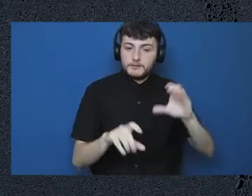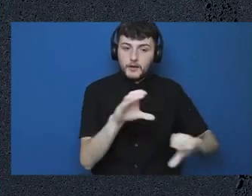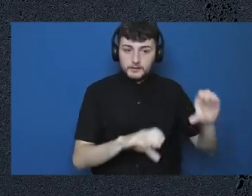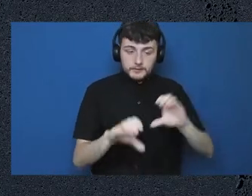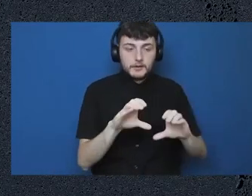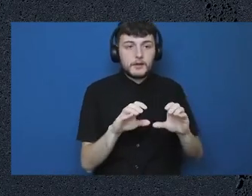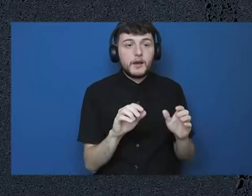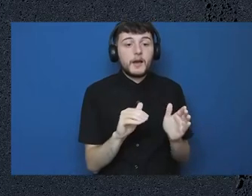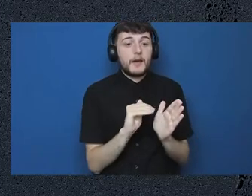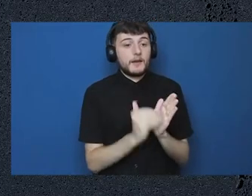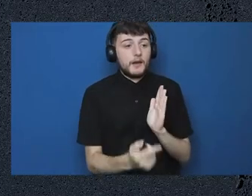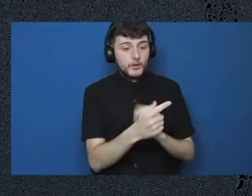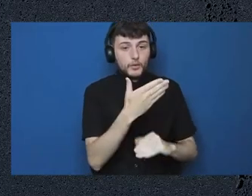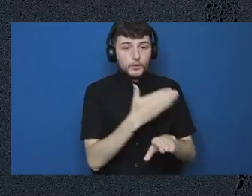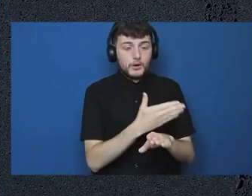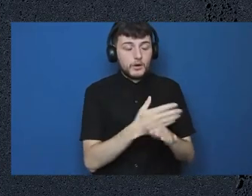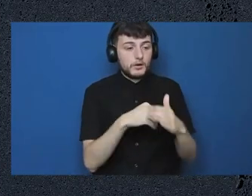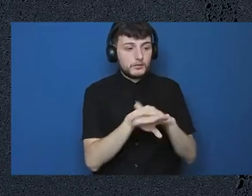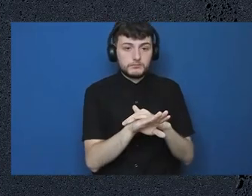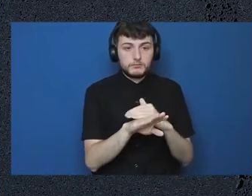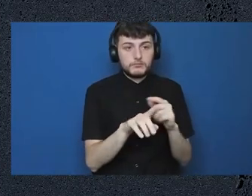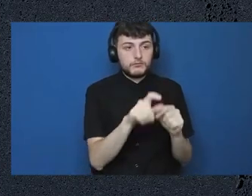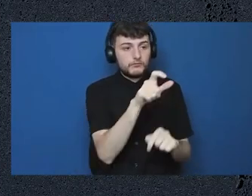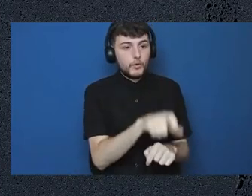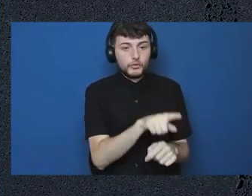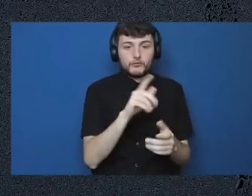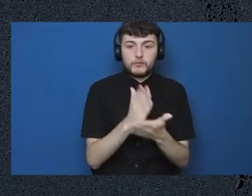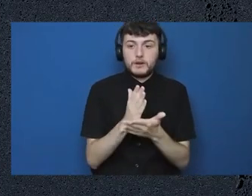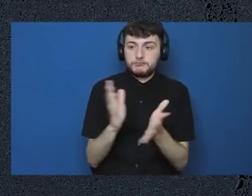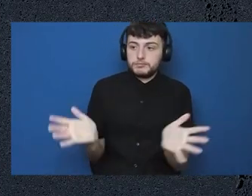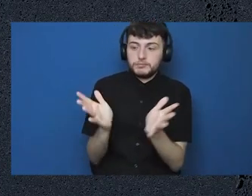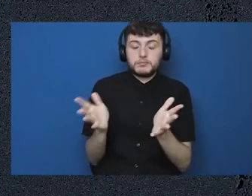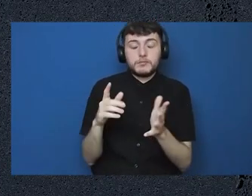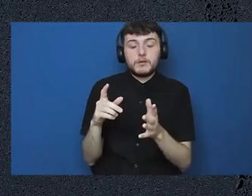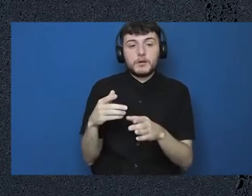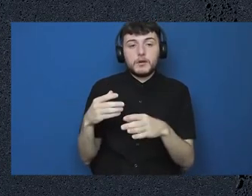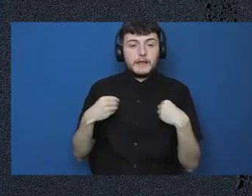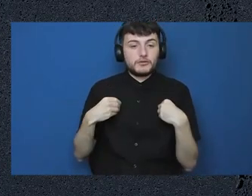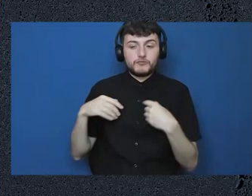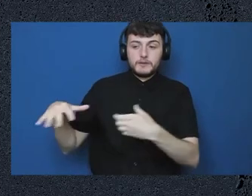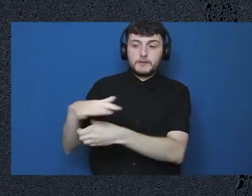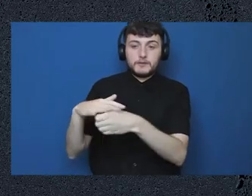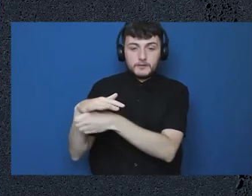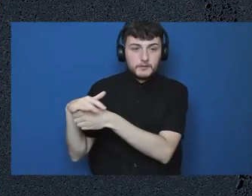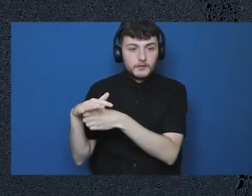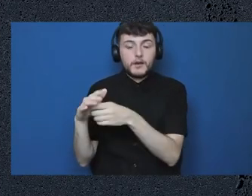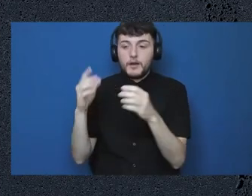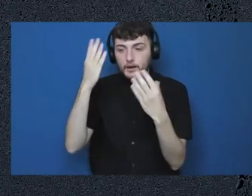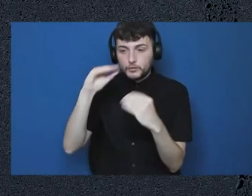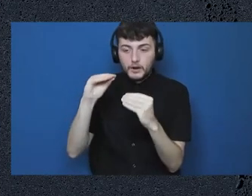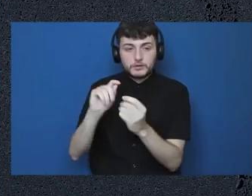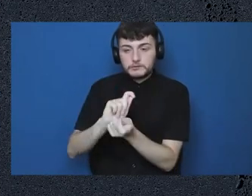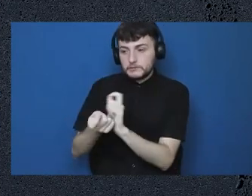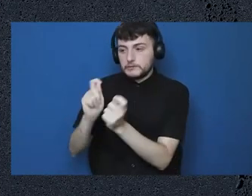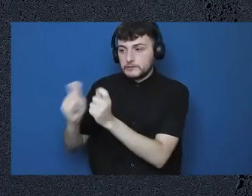this revolutionary way to really mobilise industry and education around equity initiatives to get more